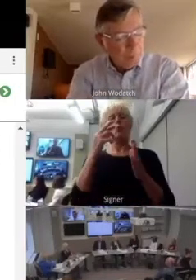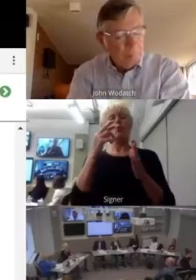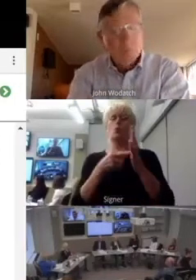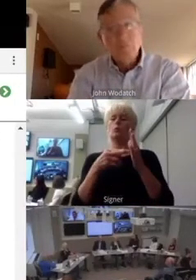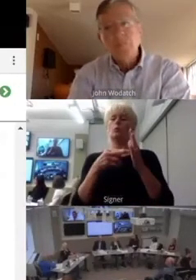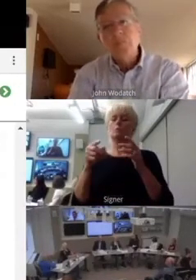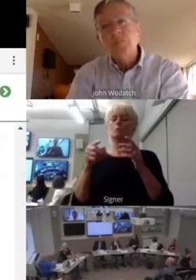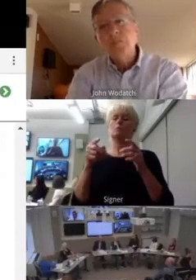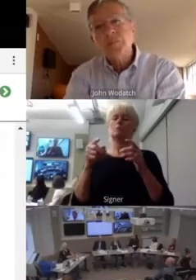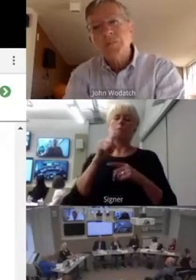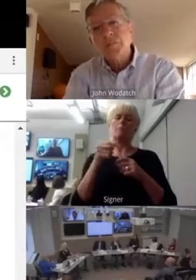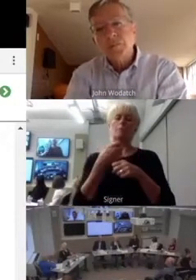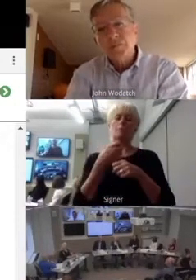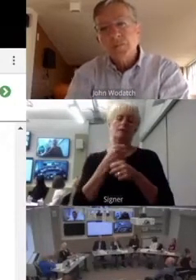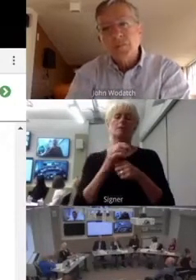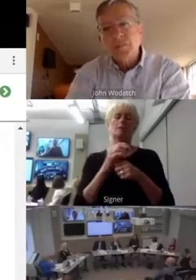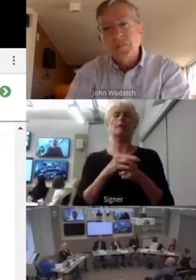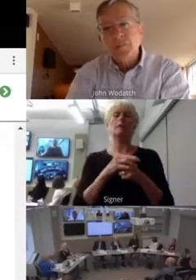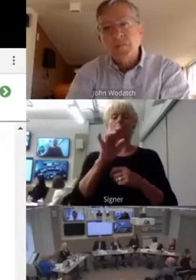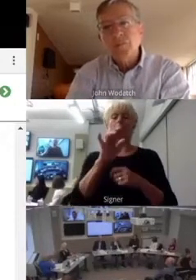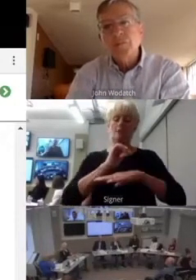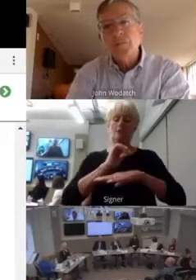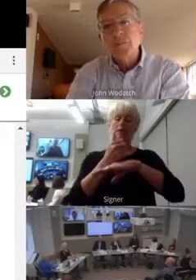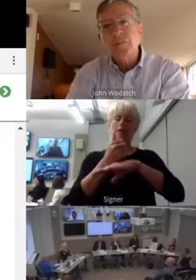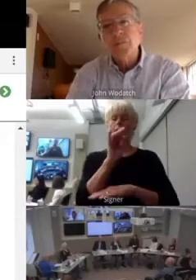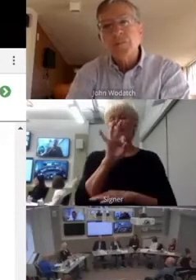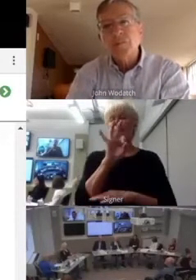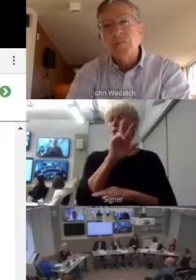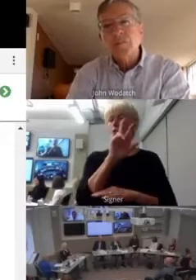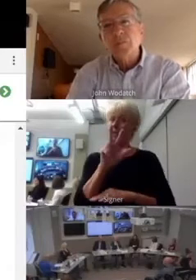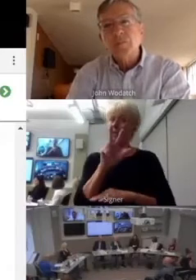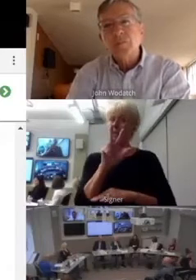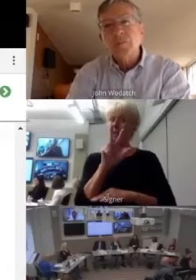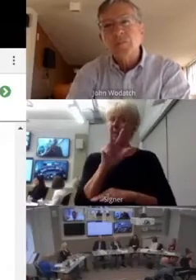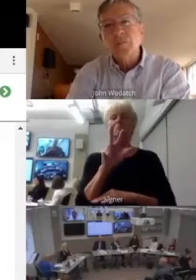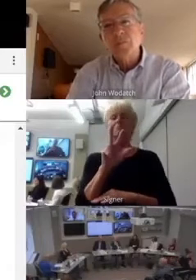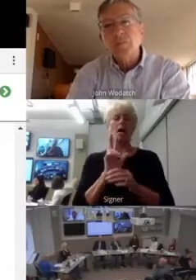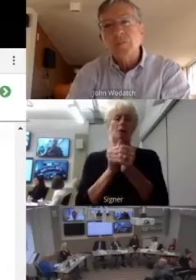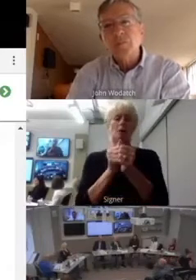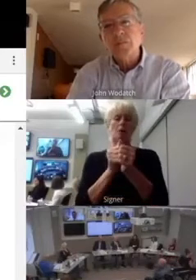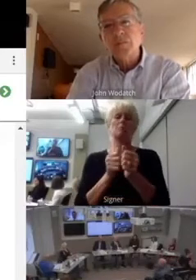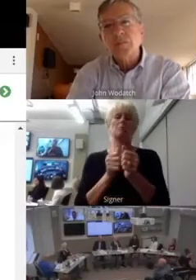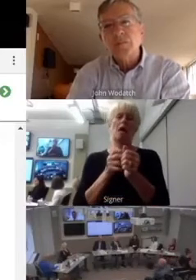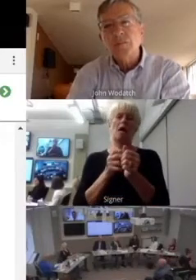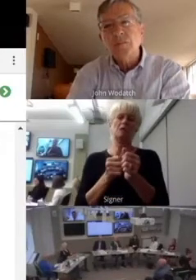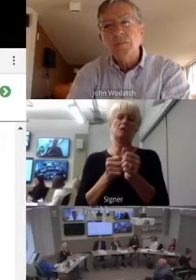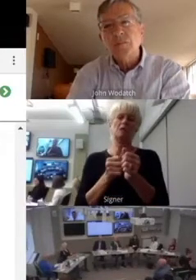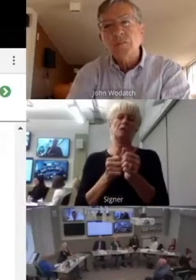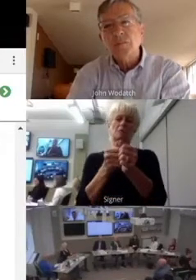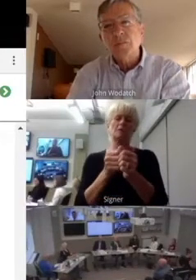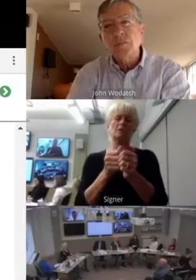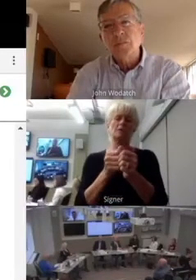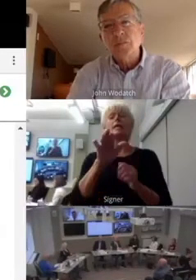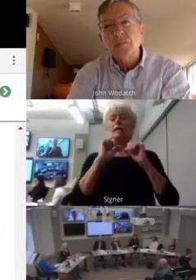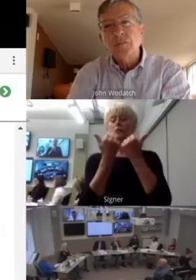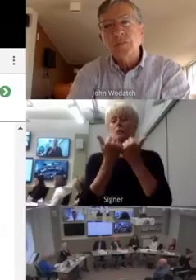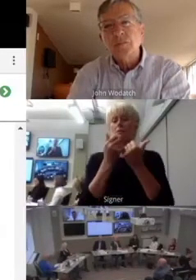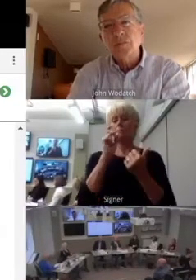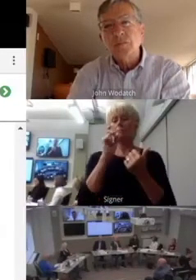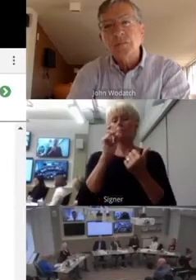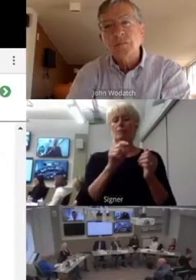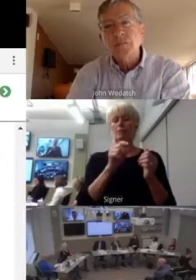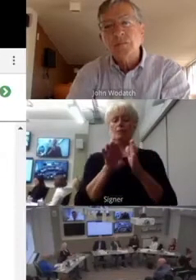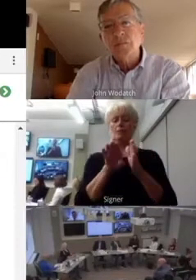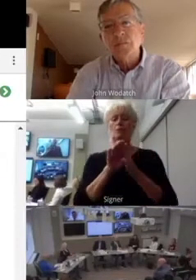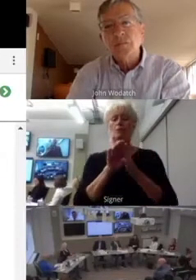in 1993 and has been updated since. Agencies have to prepare what's called a regulatory analysis,